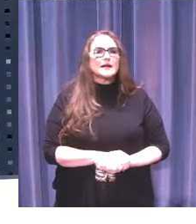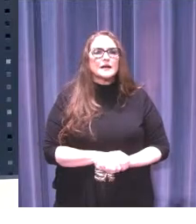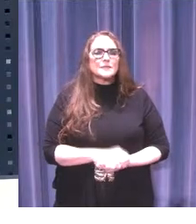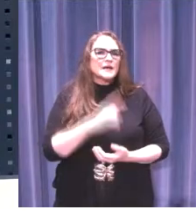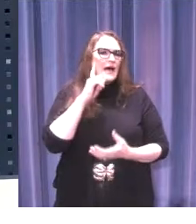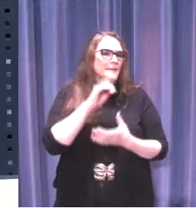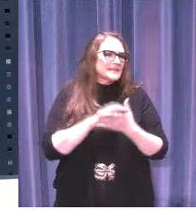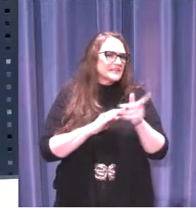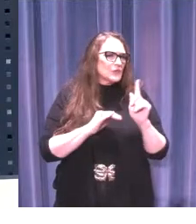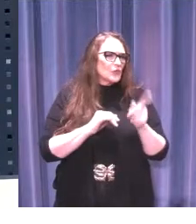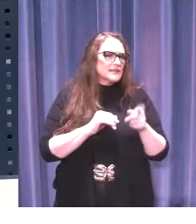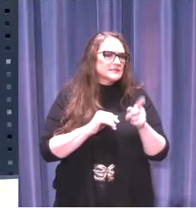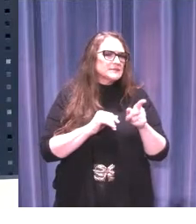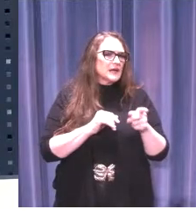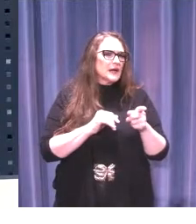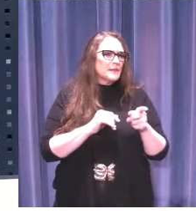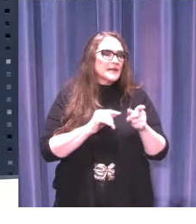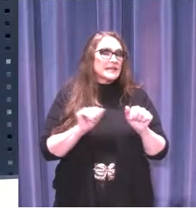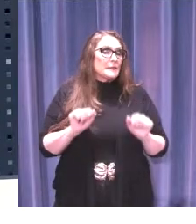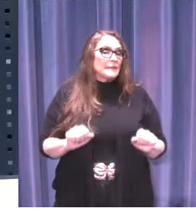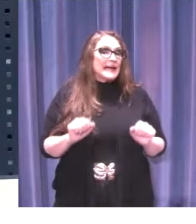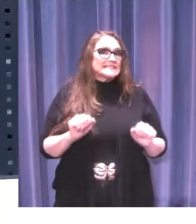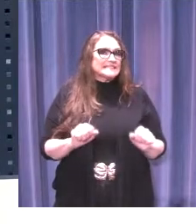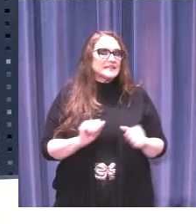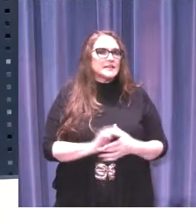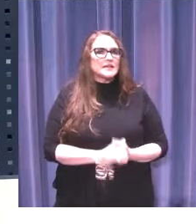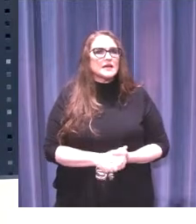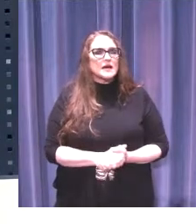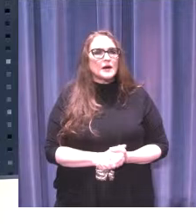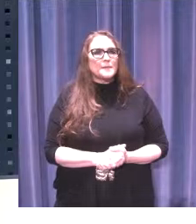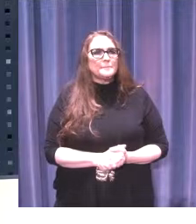was the capacity and